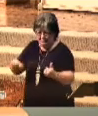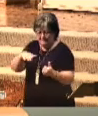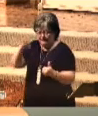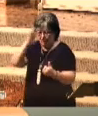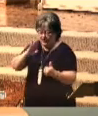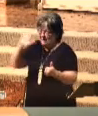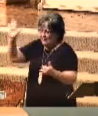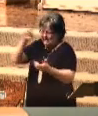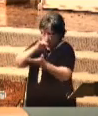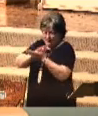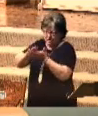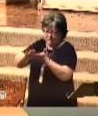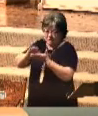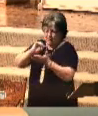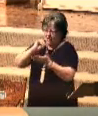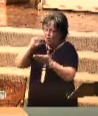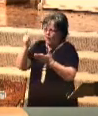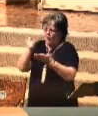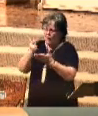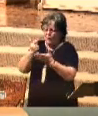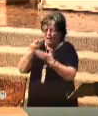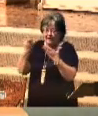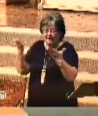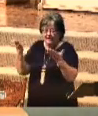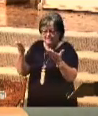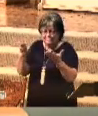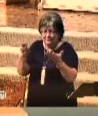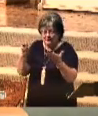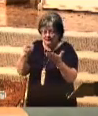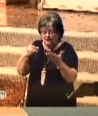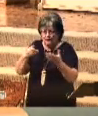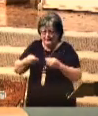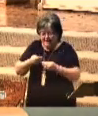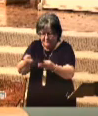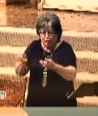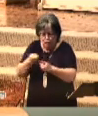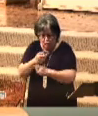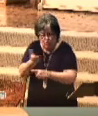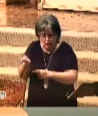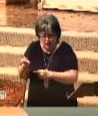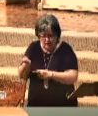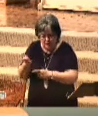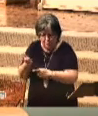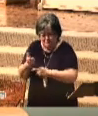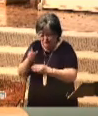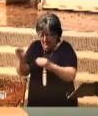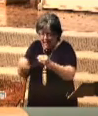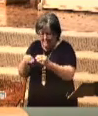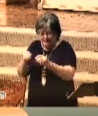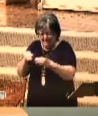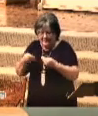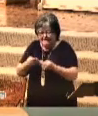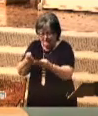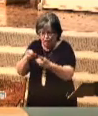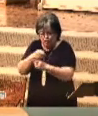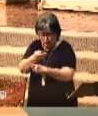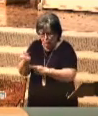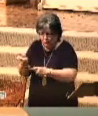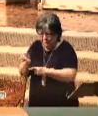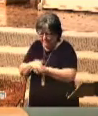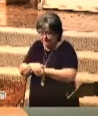and all these things shall be added unto you." Now, what in the world, what's he talking about, all these things? If you